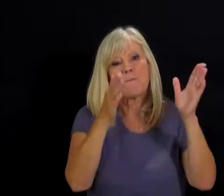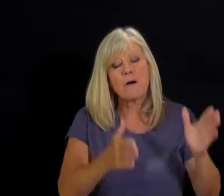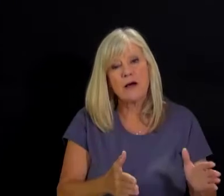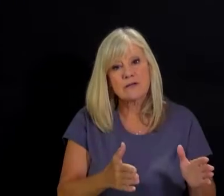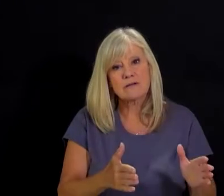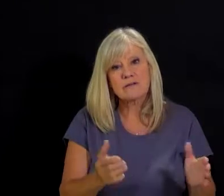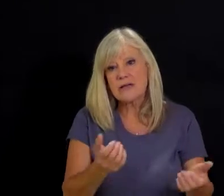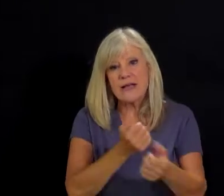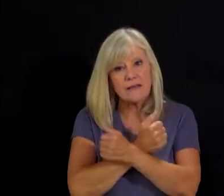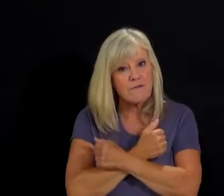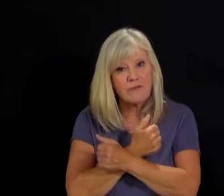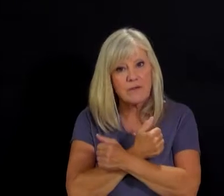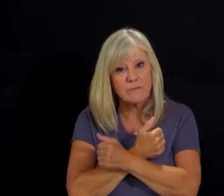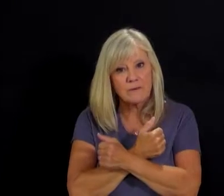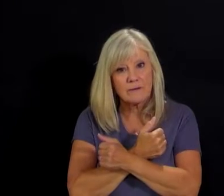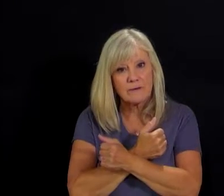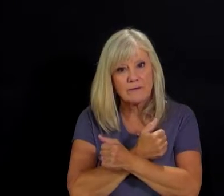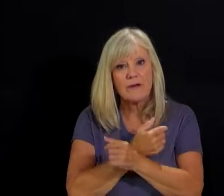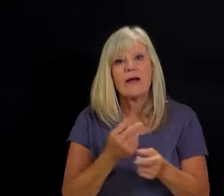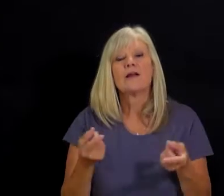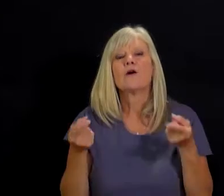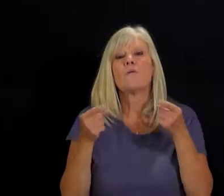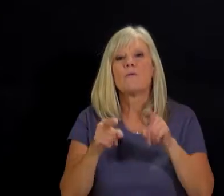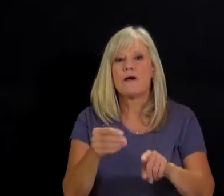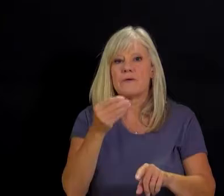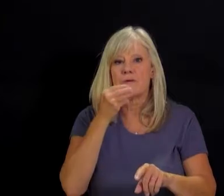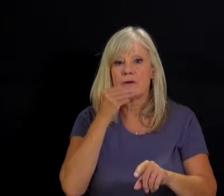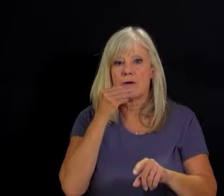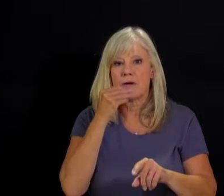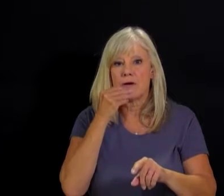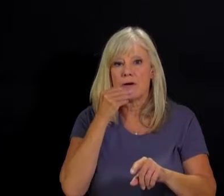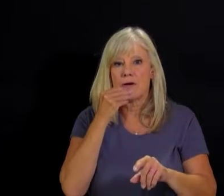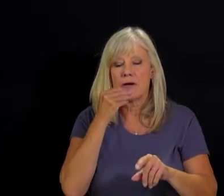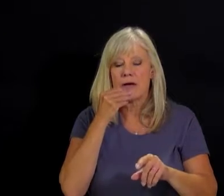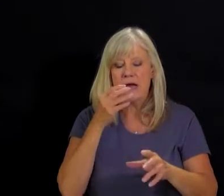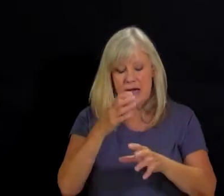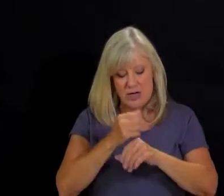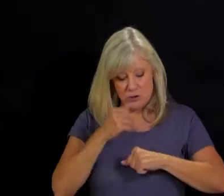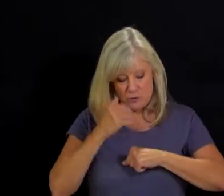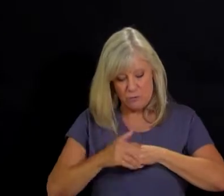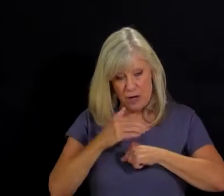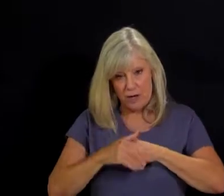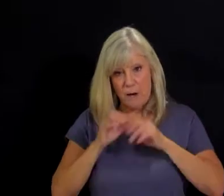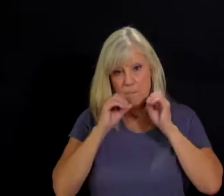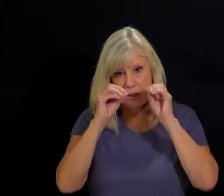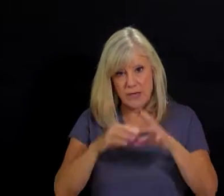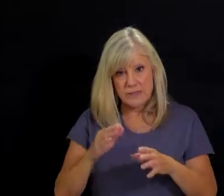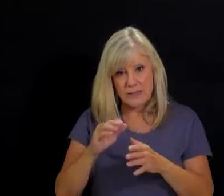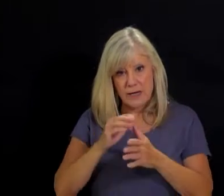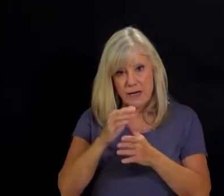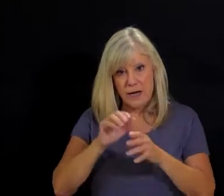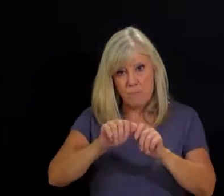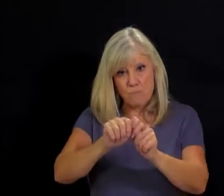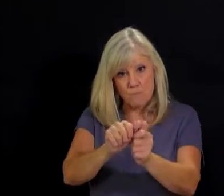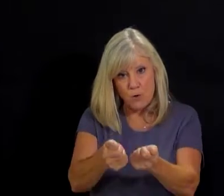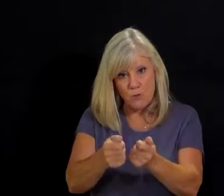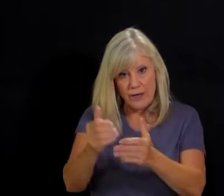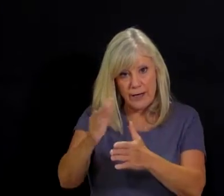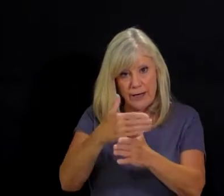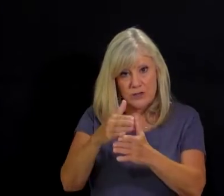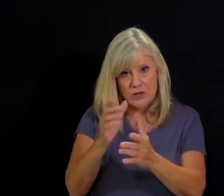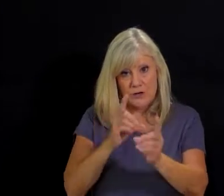were at supper, he took bread, blessed, and broke it, and gave it to his disciples,